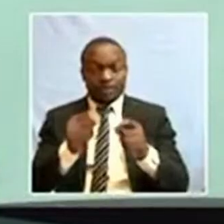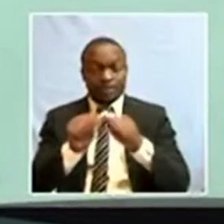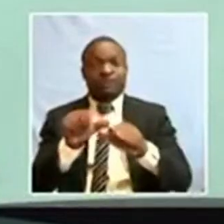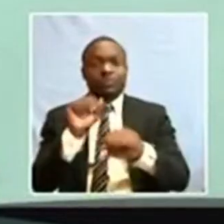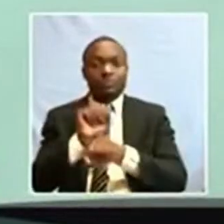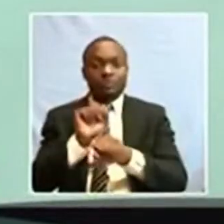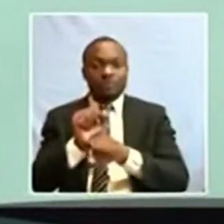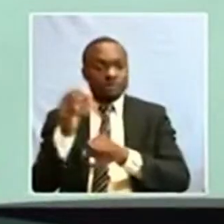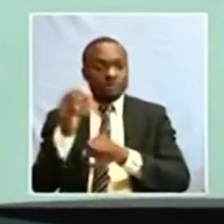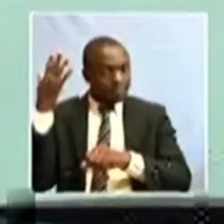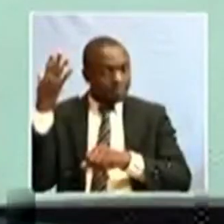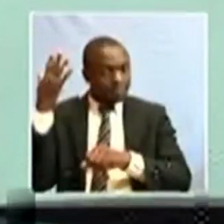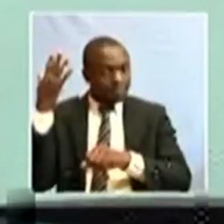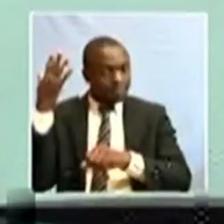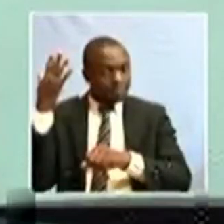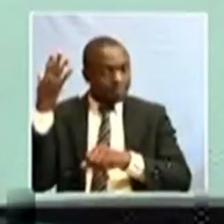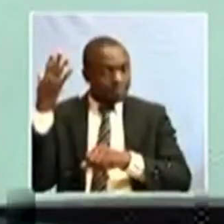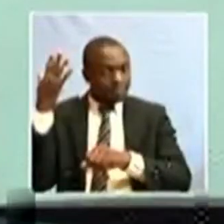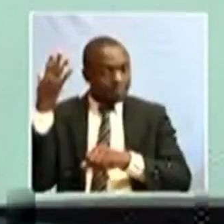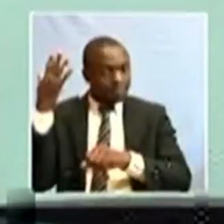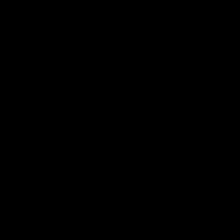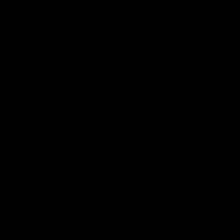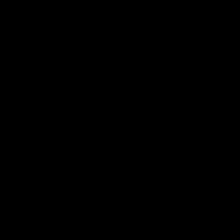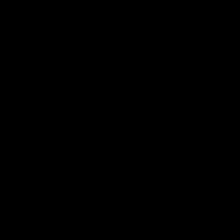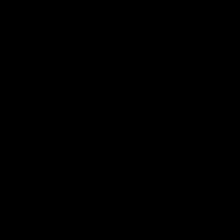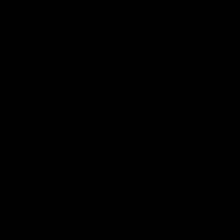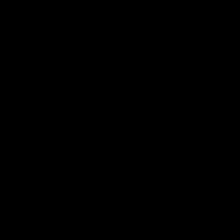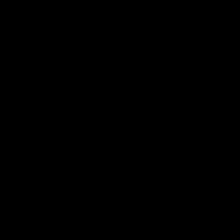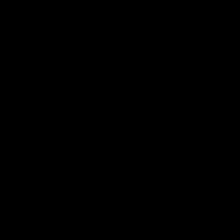station. And then this